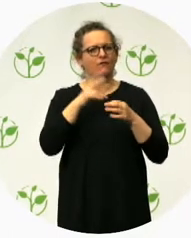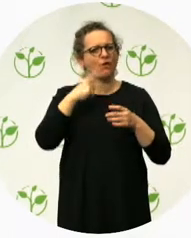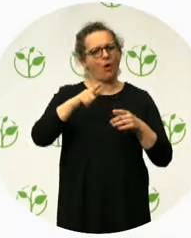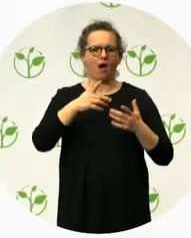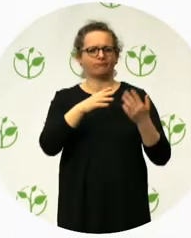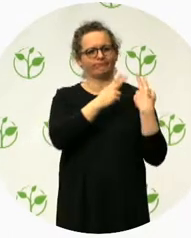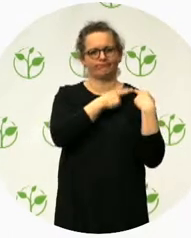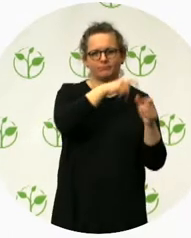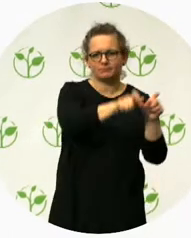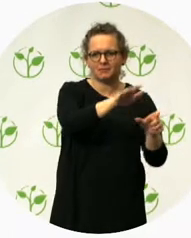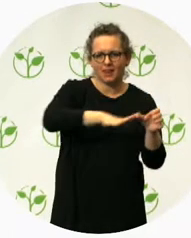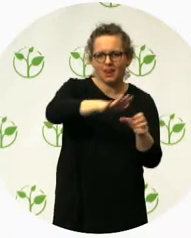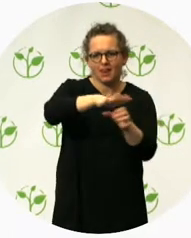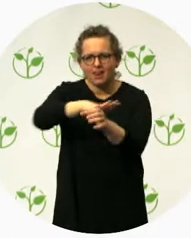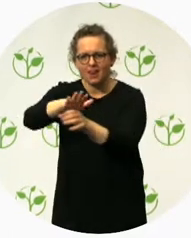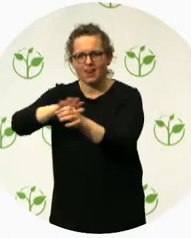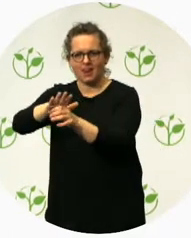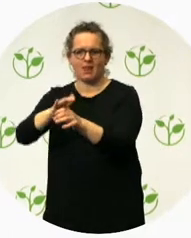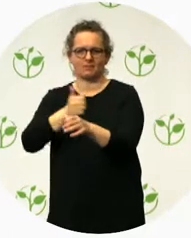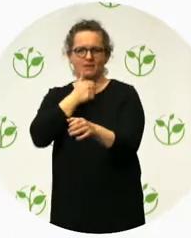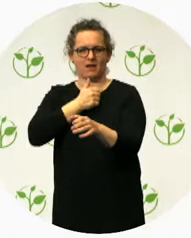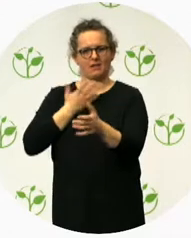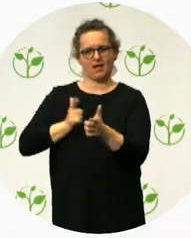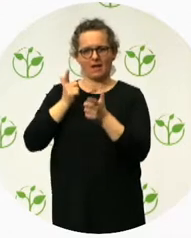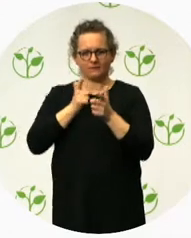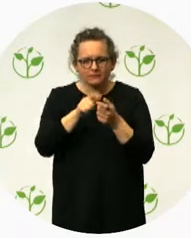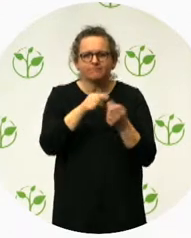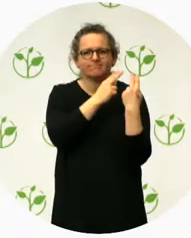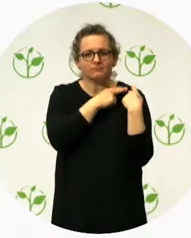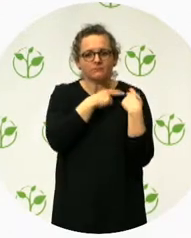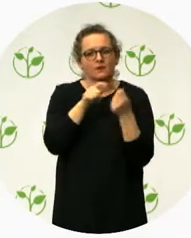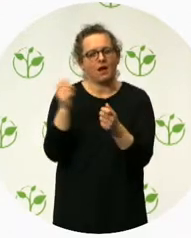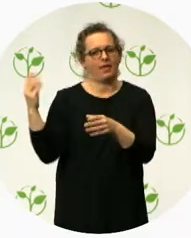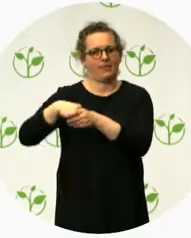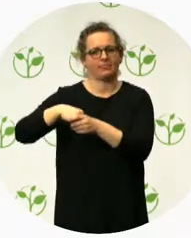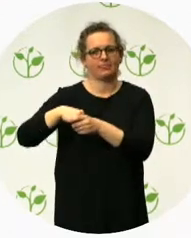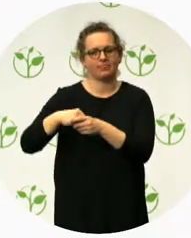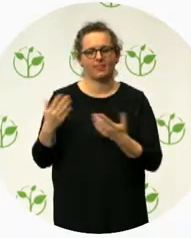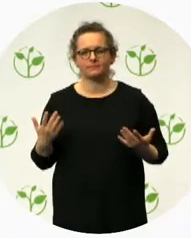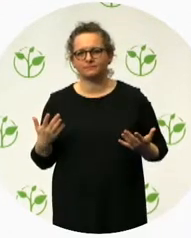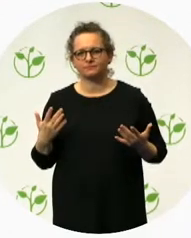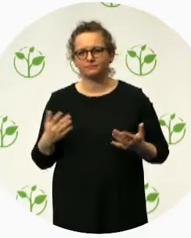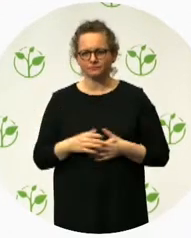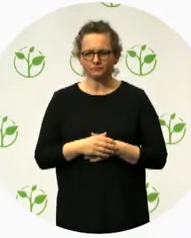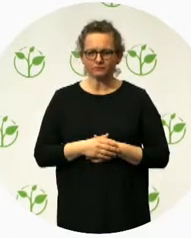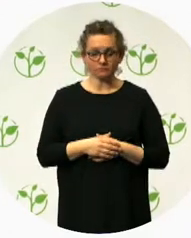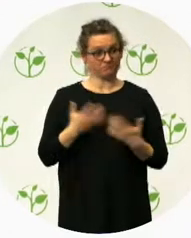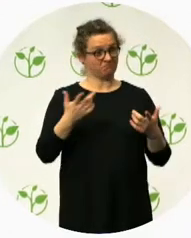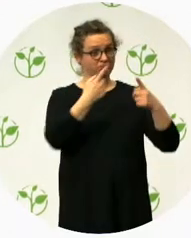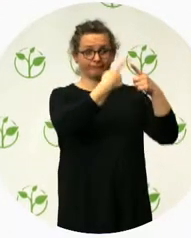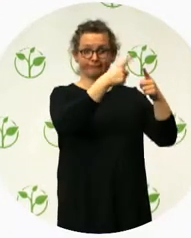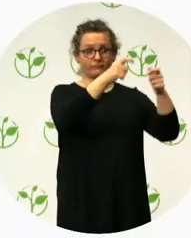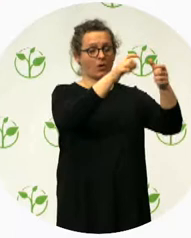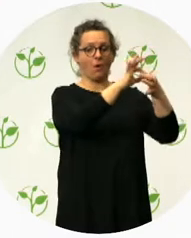this process, disabled persons' organizations and the self-advocacy community have been